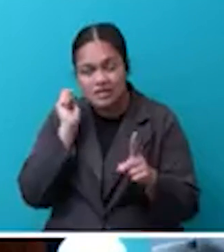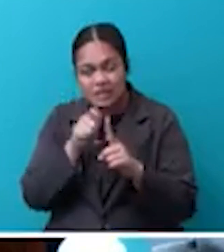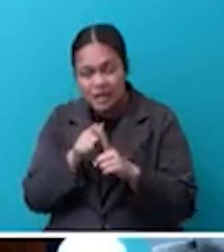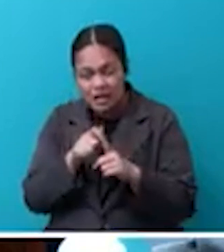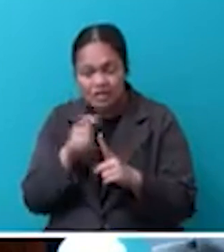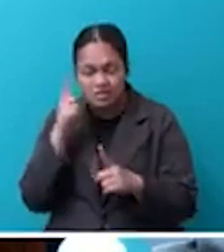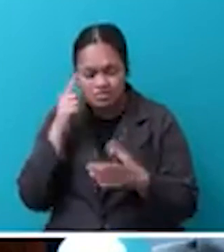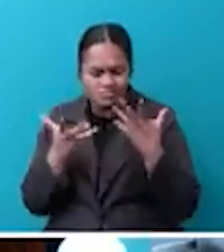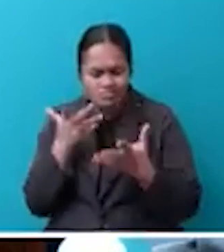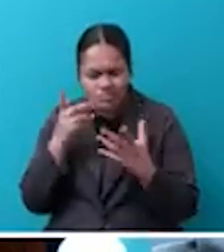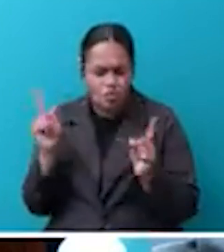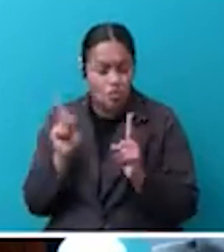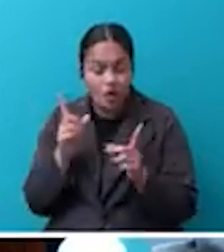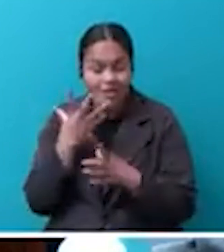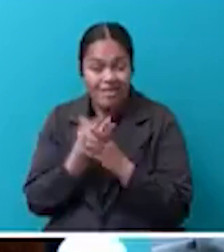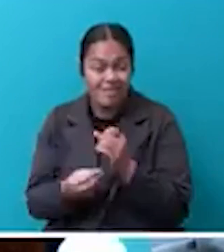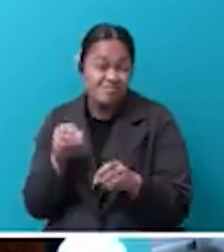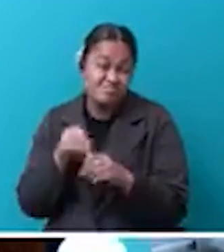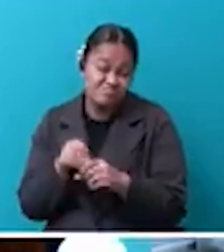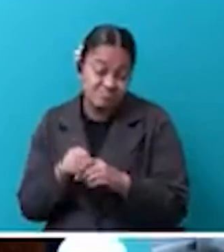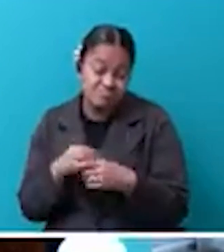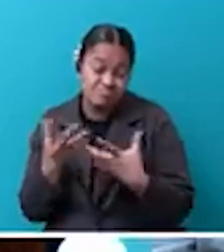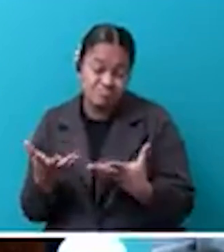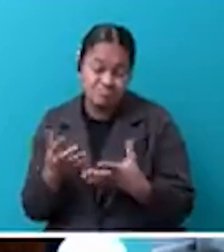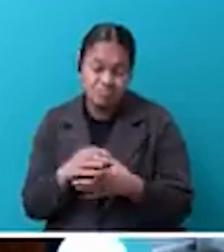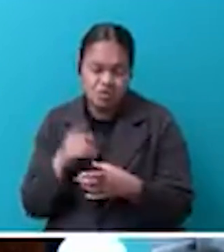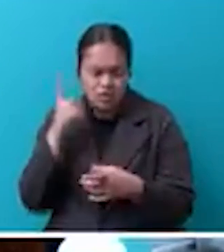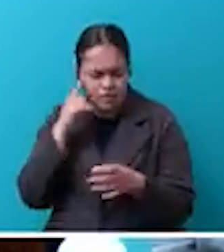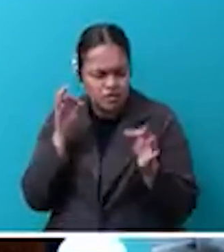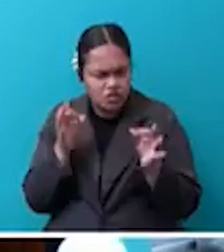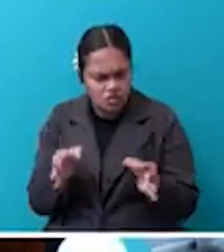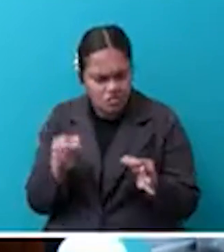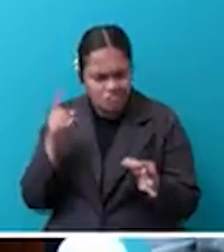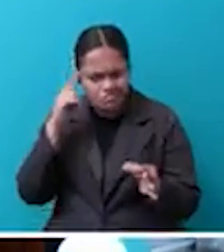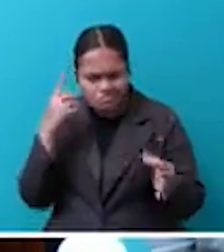some of the gaps in the cohesiveness of the decision,